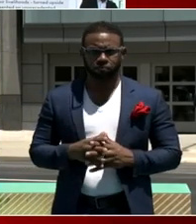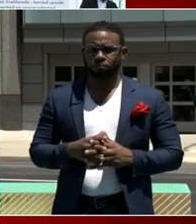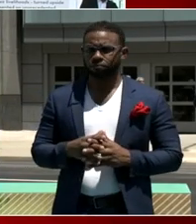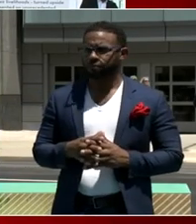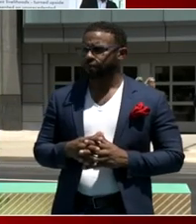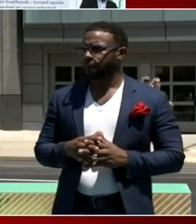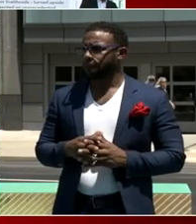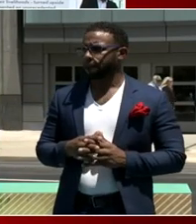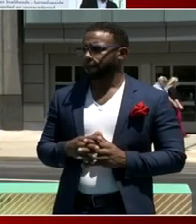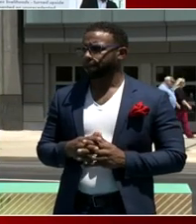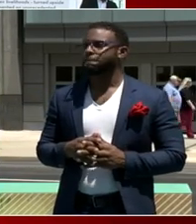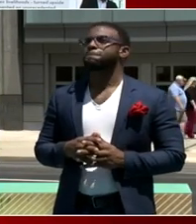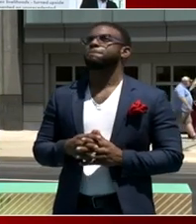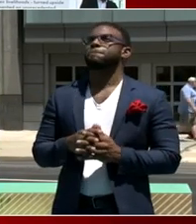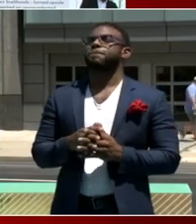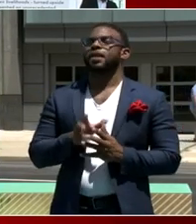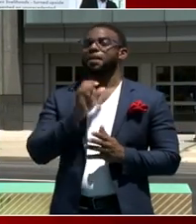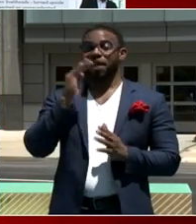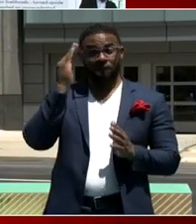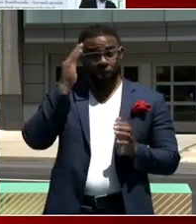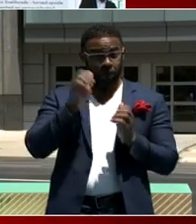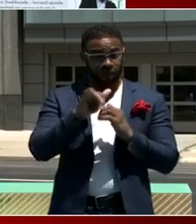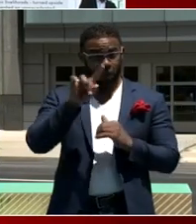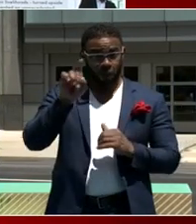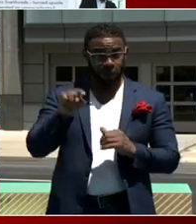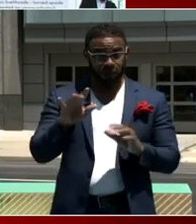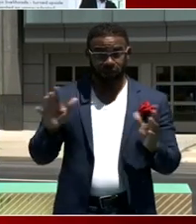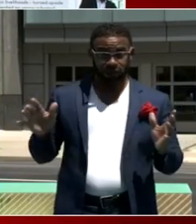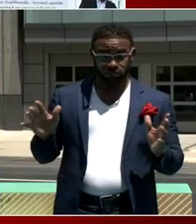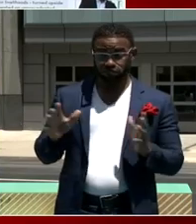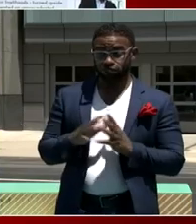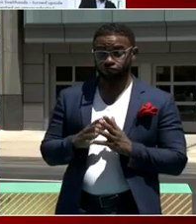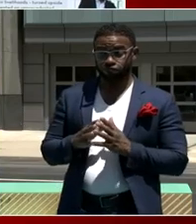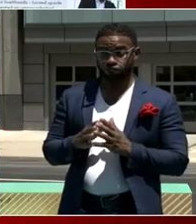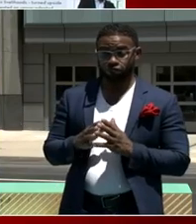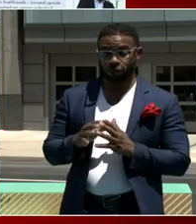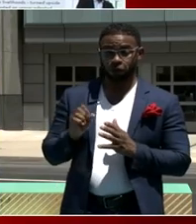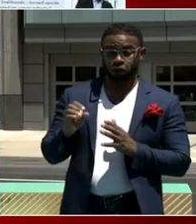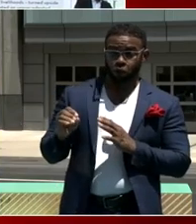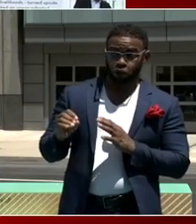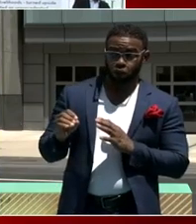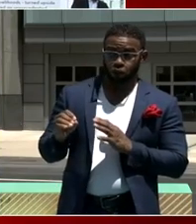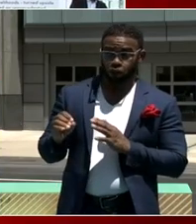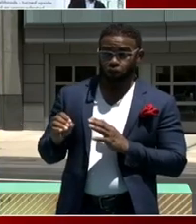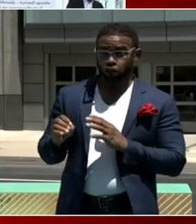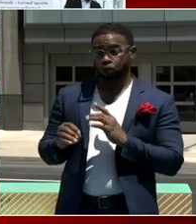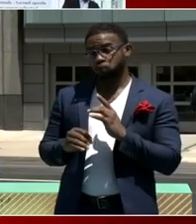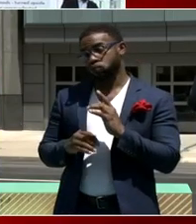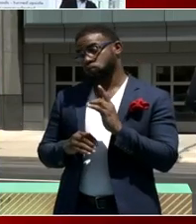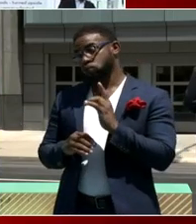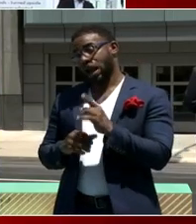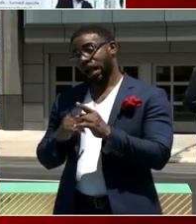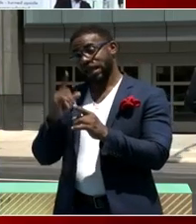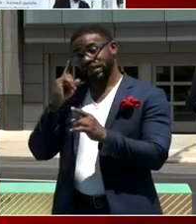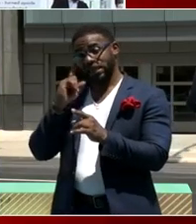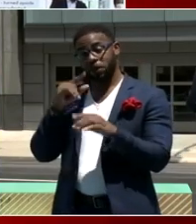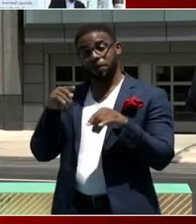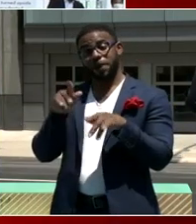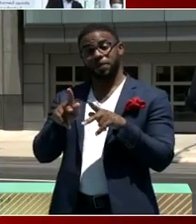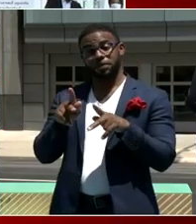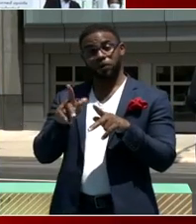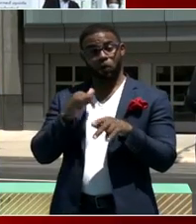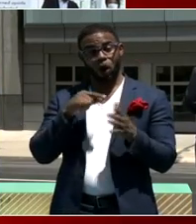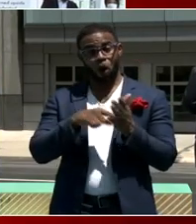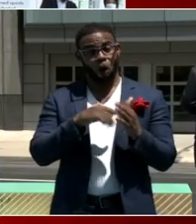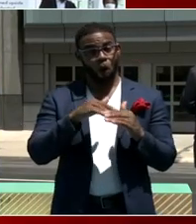employees overtime? I'm not familiar with that question. So I think we pay people